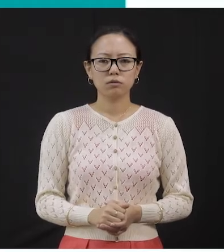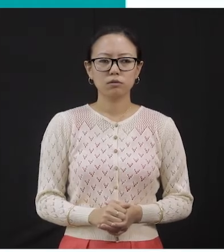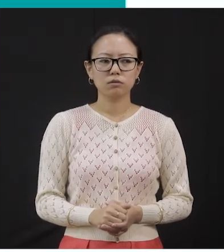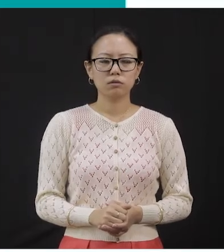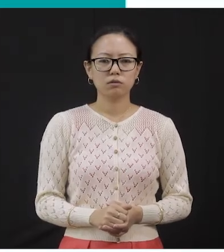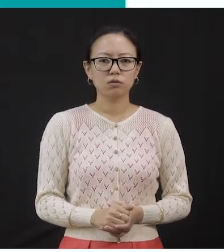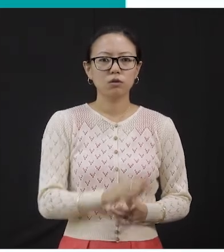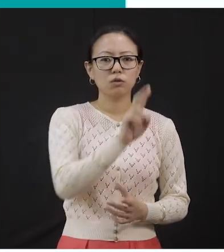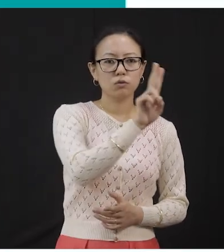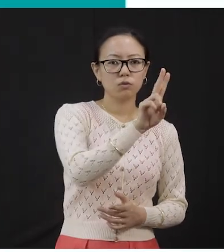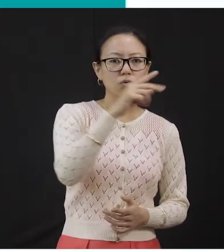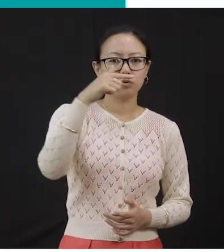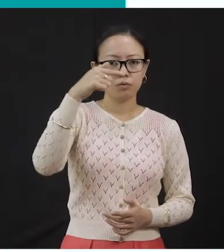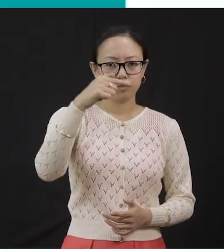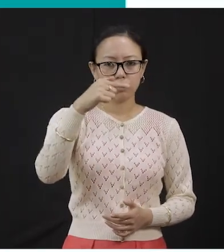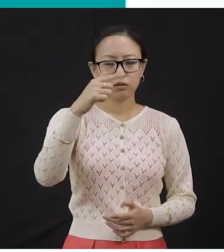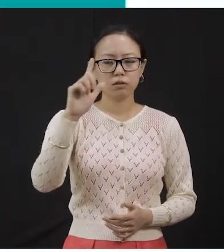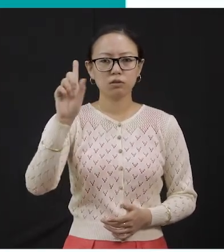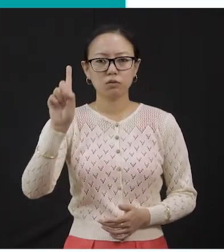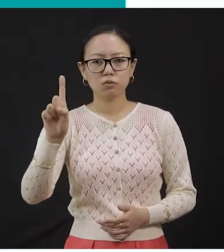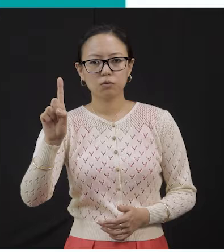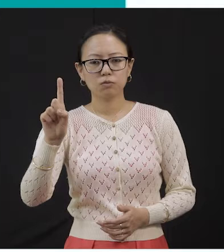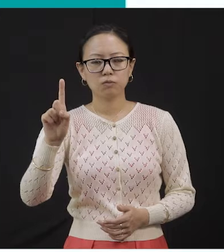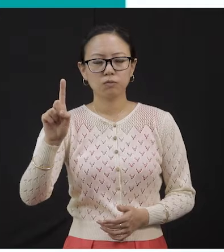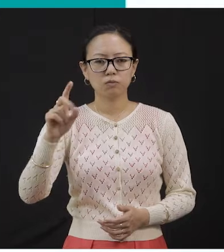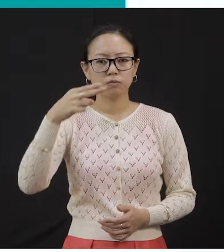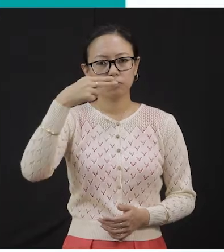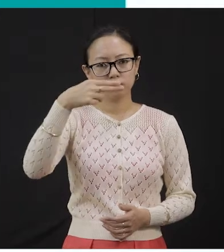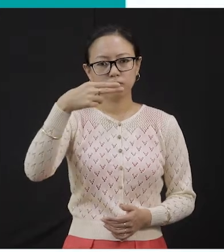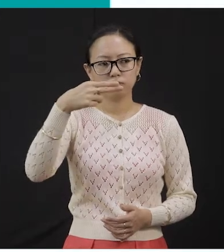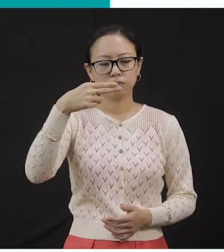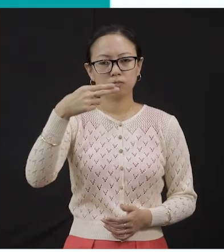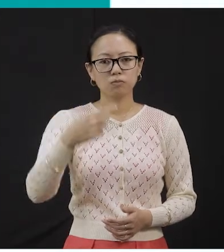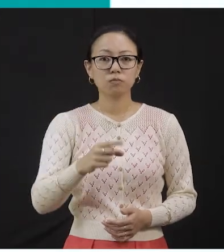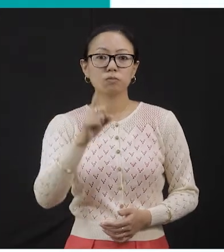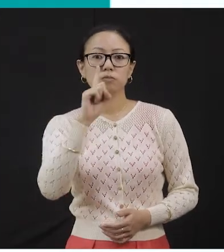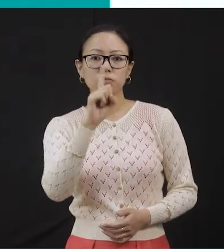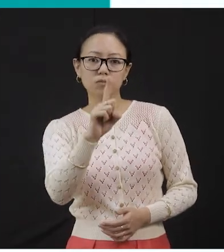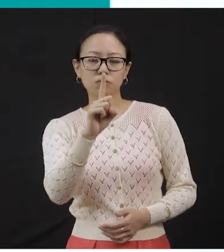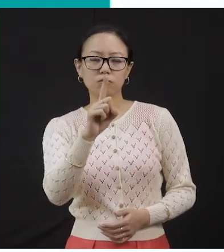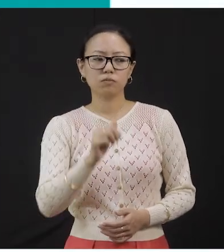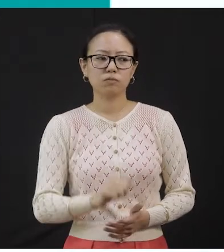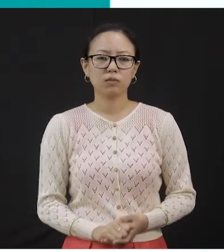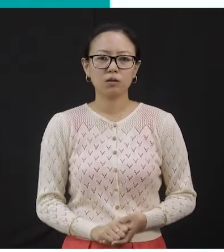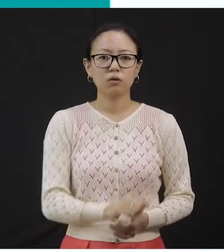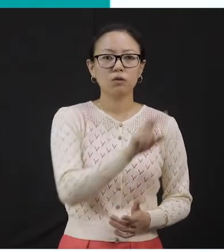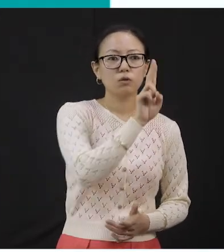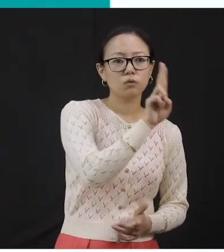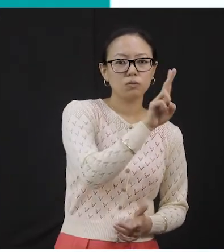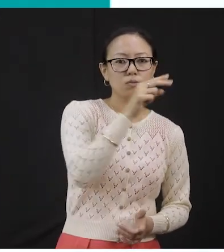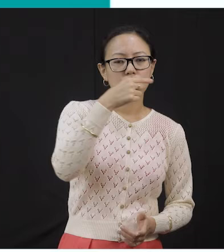1. 2 minus 1 is equal to? Yes, it is 1. That is